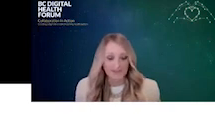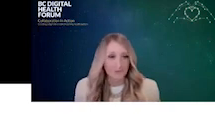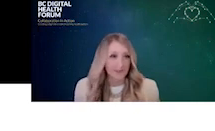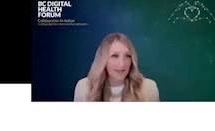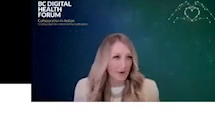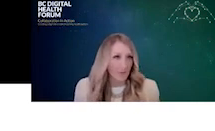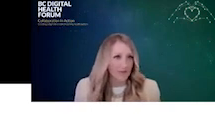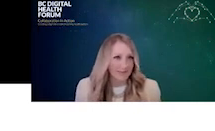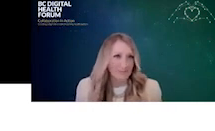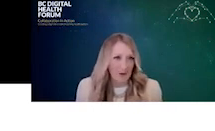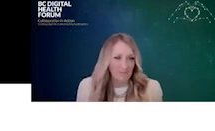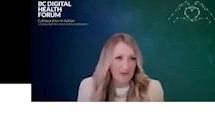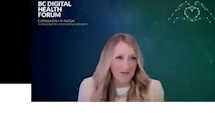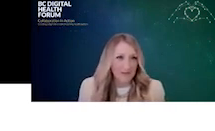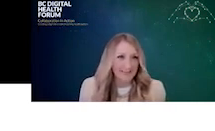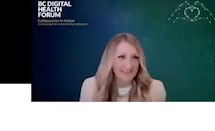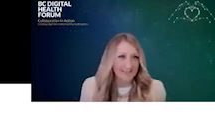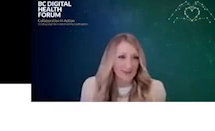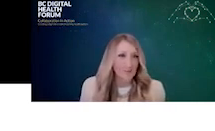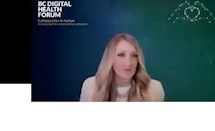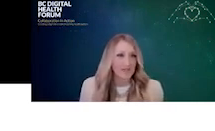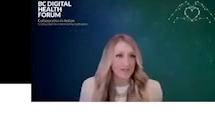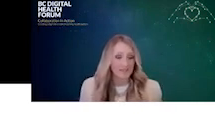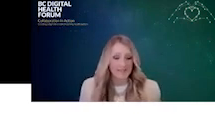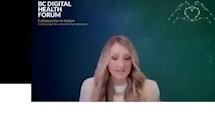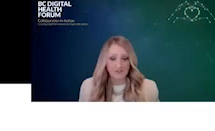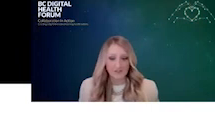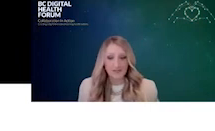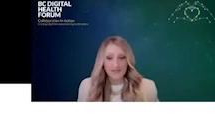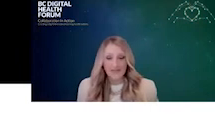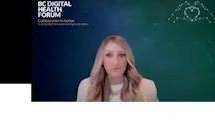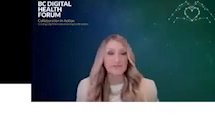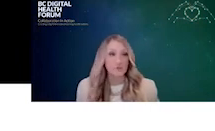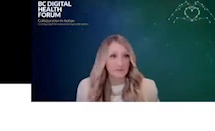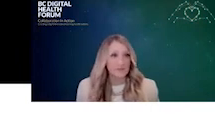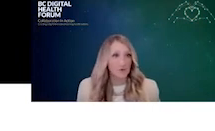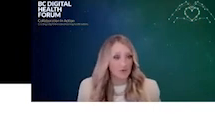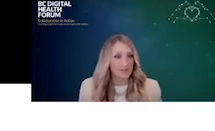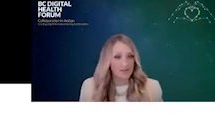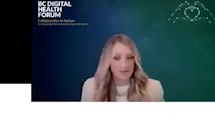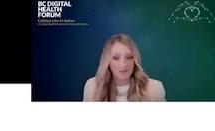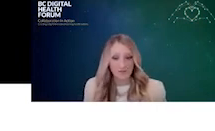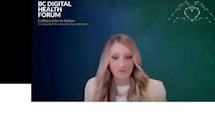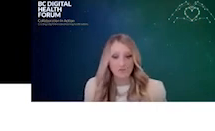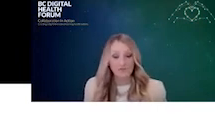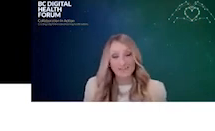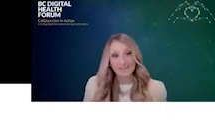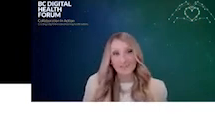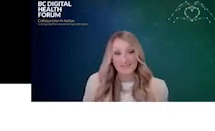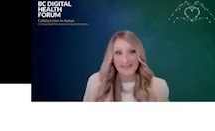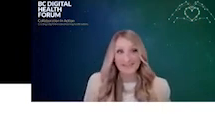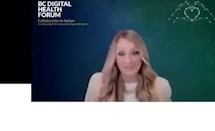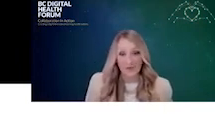important it is and really how complex the problem actually is. So I appreciate the attention and resources focused here to